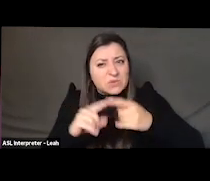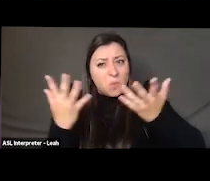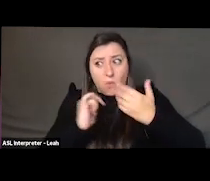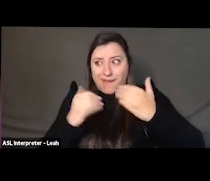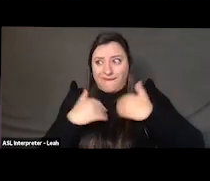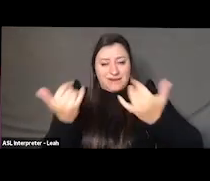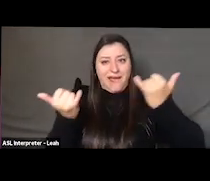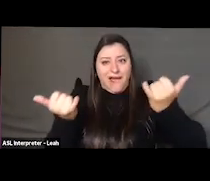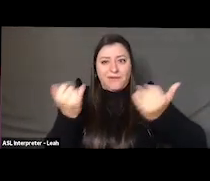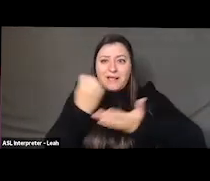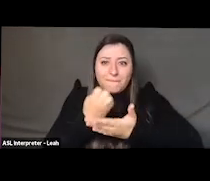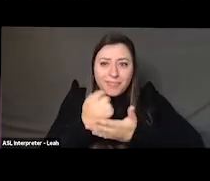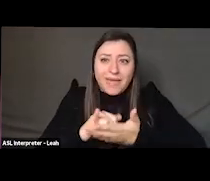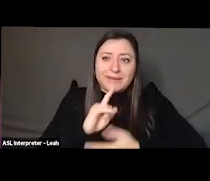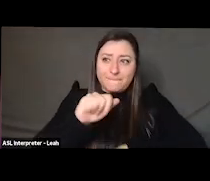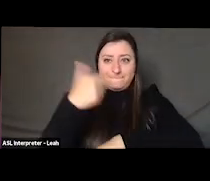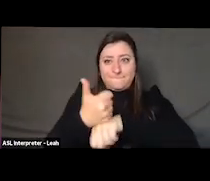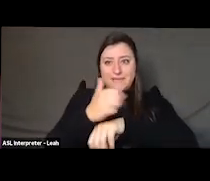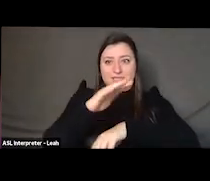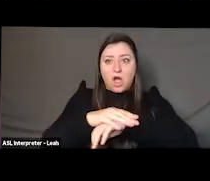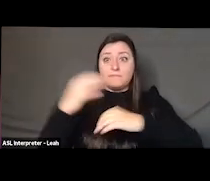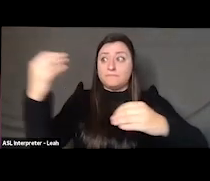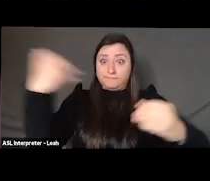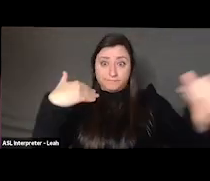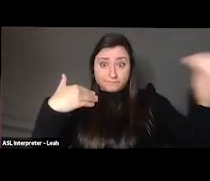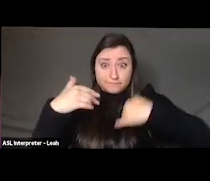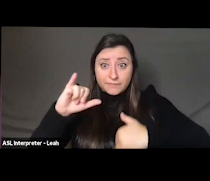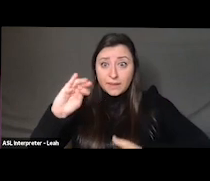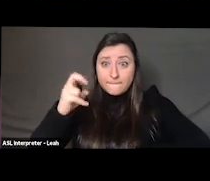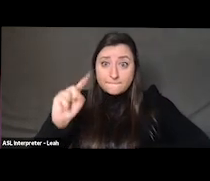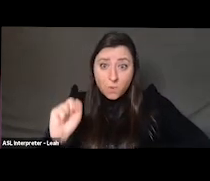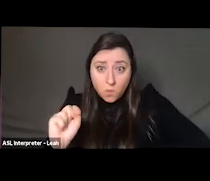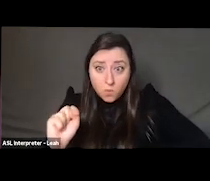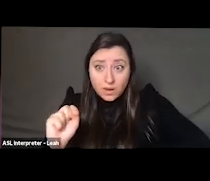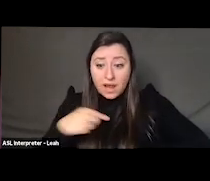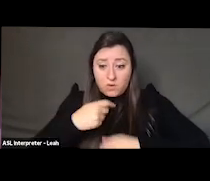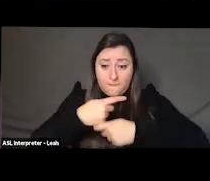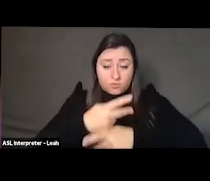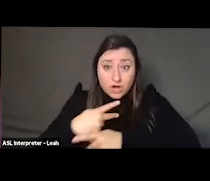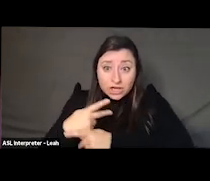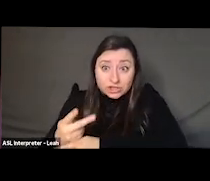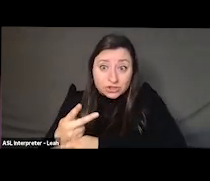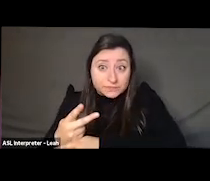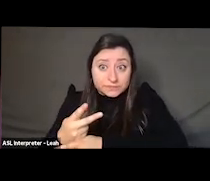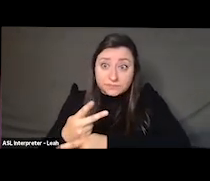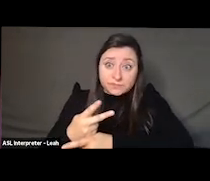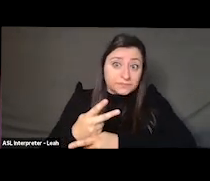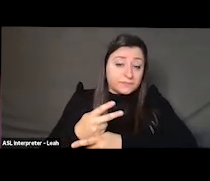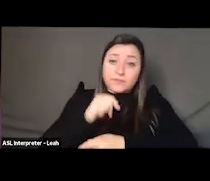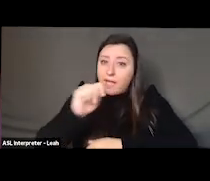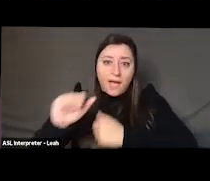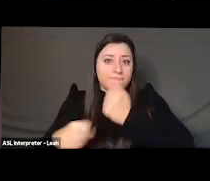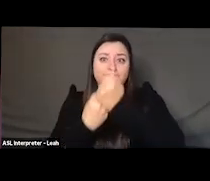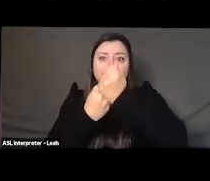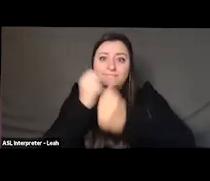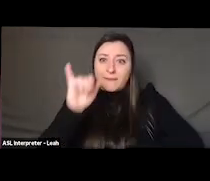now, an economy that is based on importing and where production is neither backed by the authorities